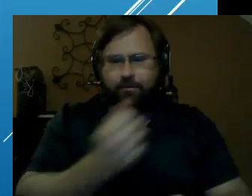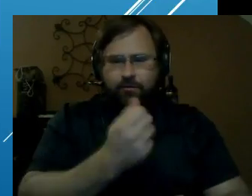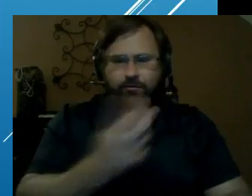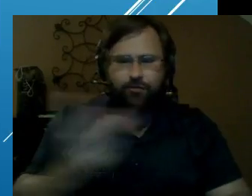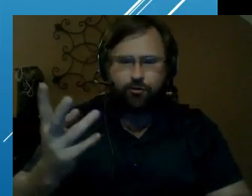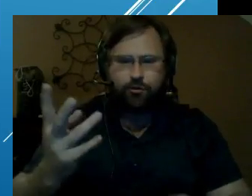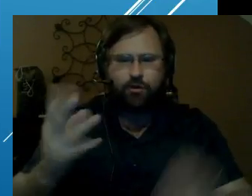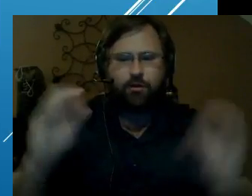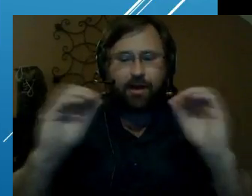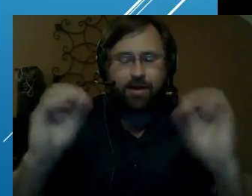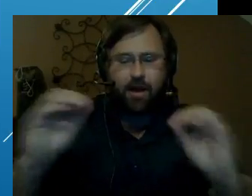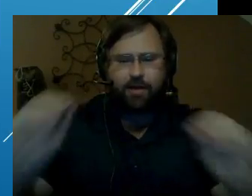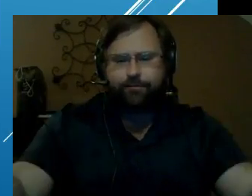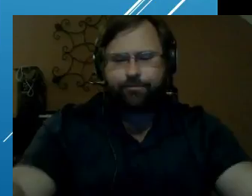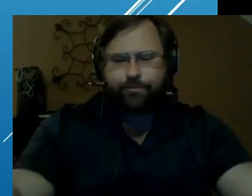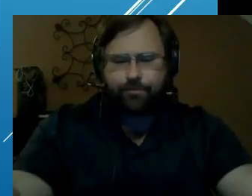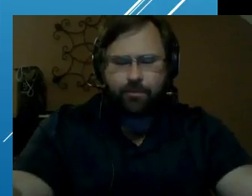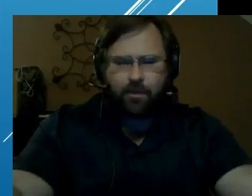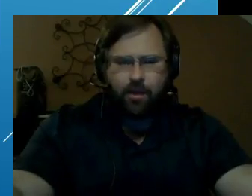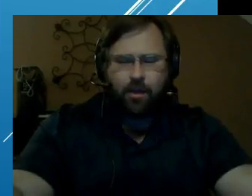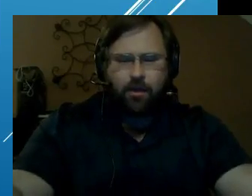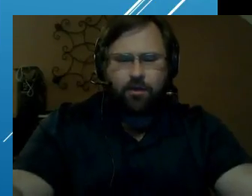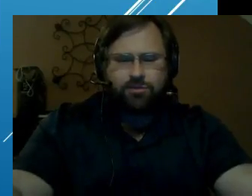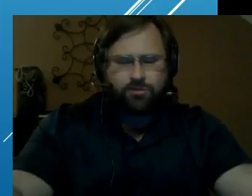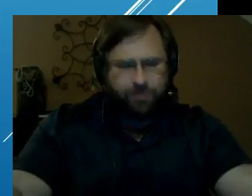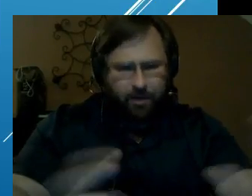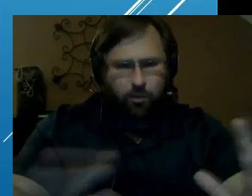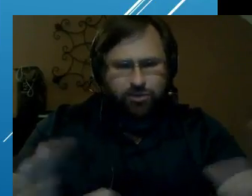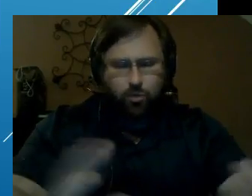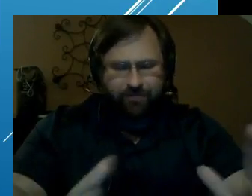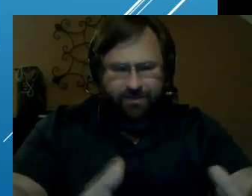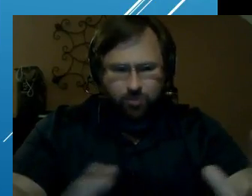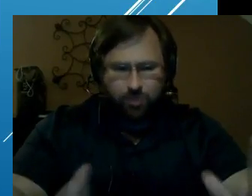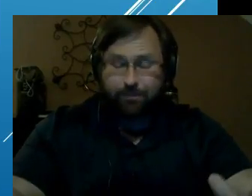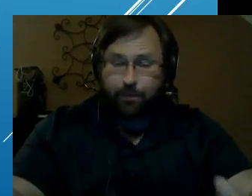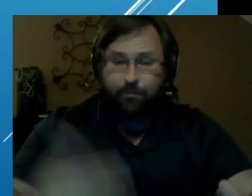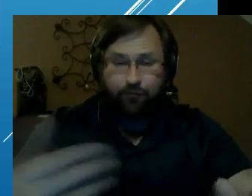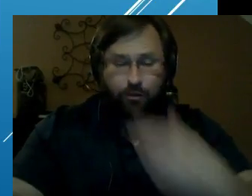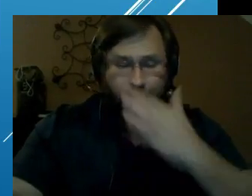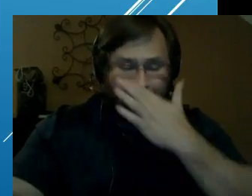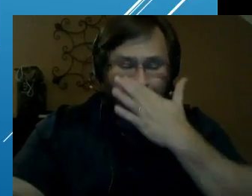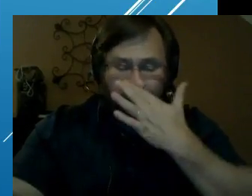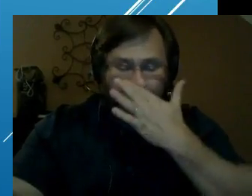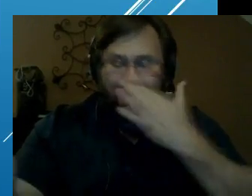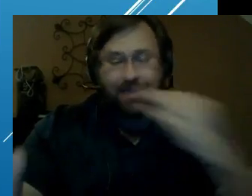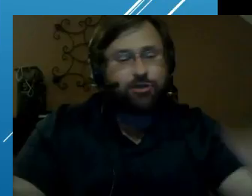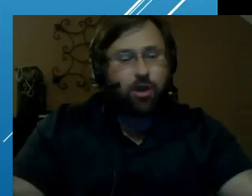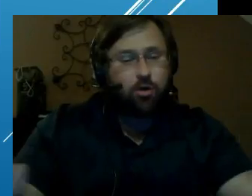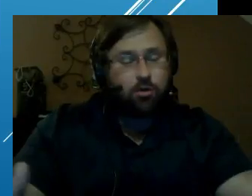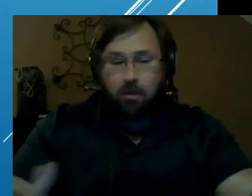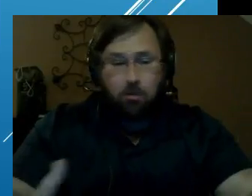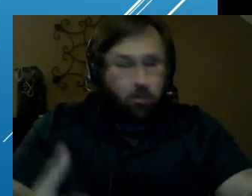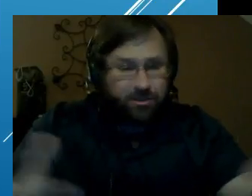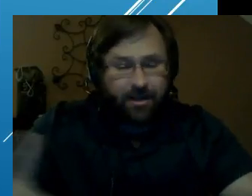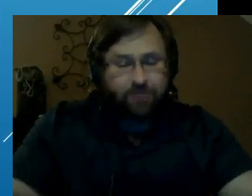many, few, and none. So depending on which one of these words I put before the noun, it lets you